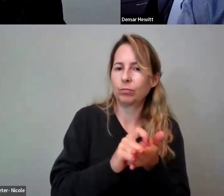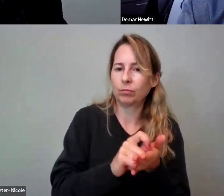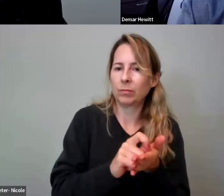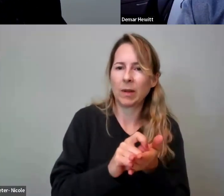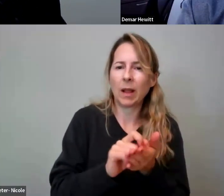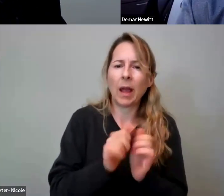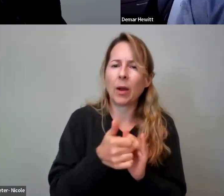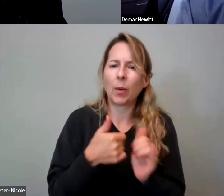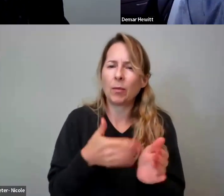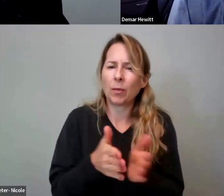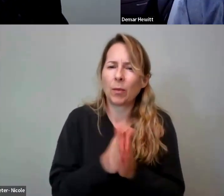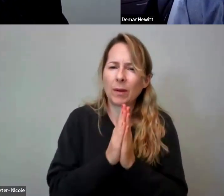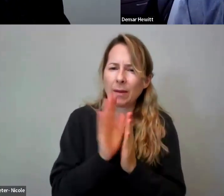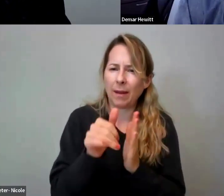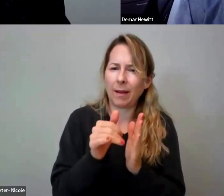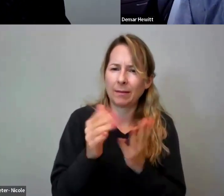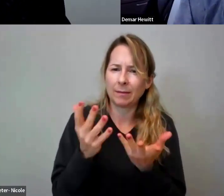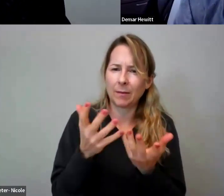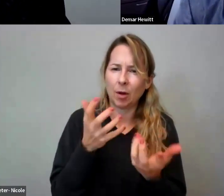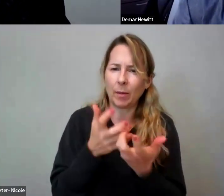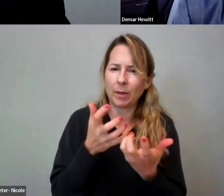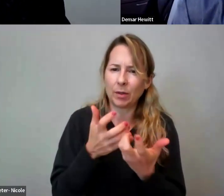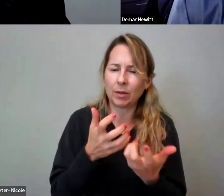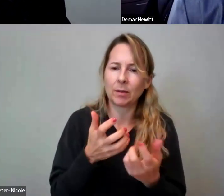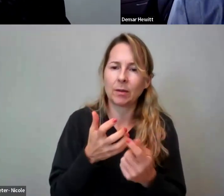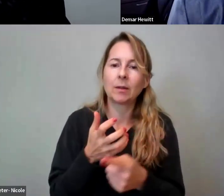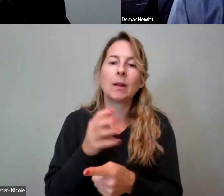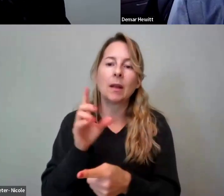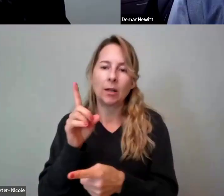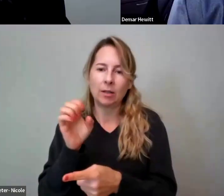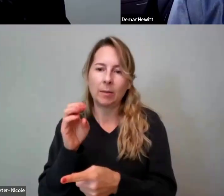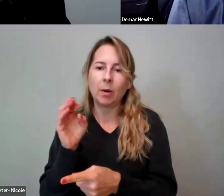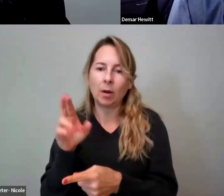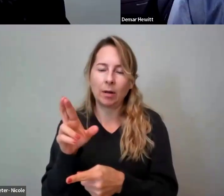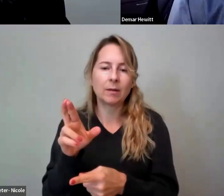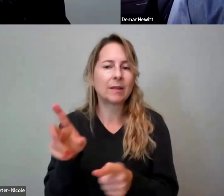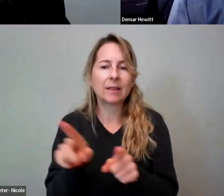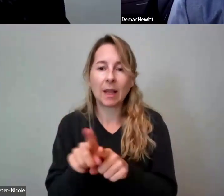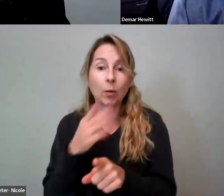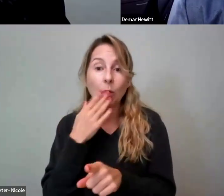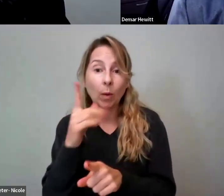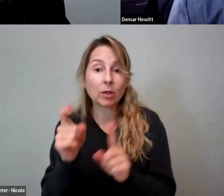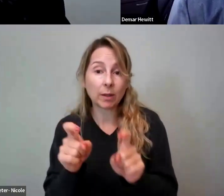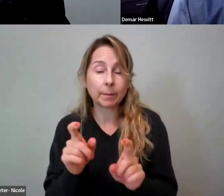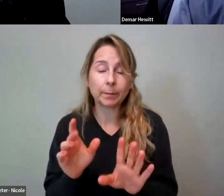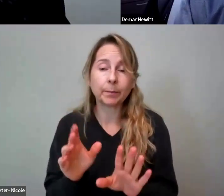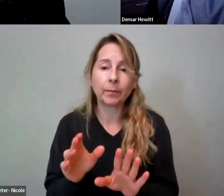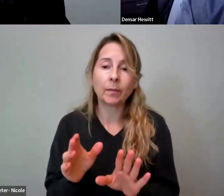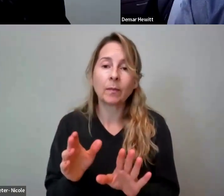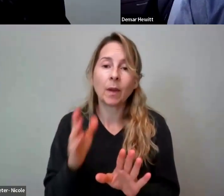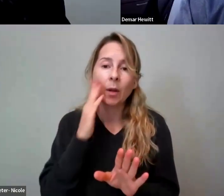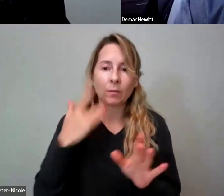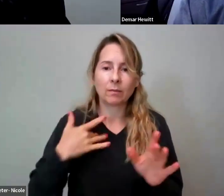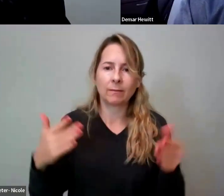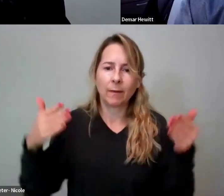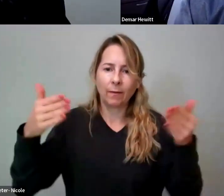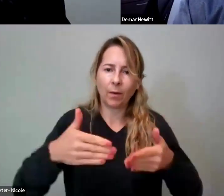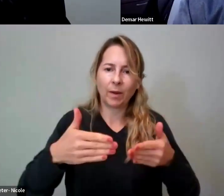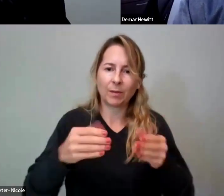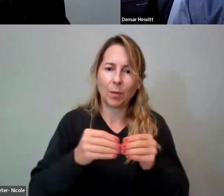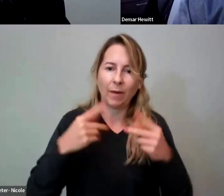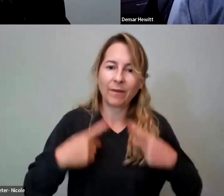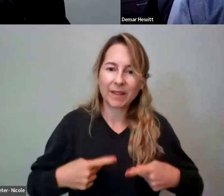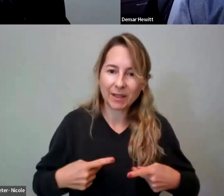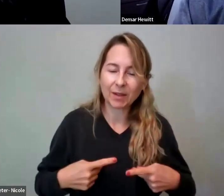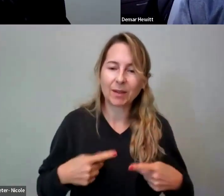request that accommodation? The same way you request all other forms of accommodation. Very good question, because I know we tend to focus on the